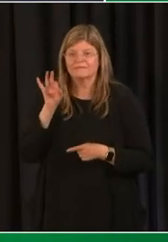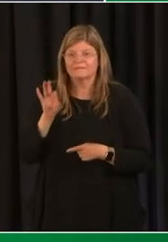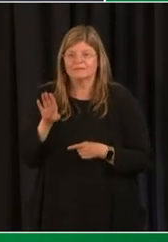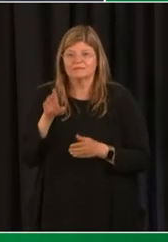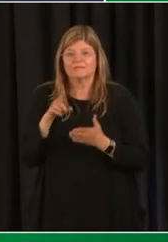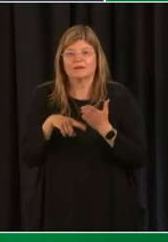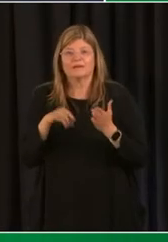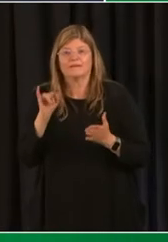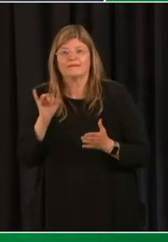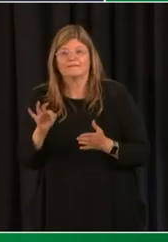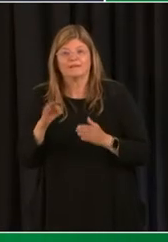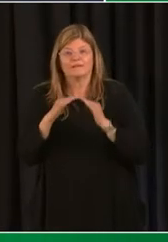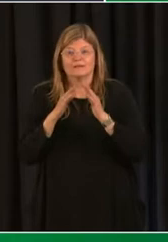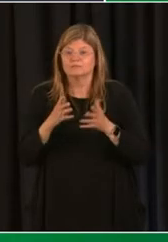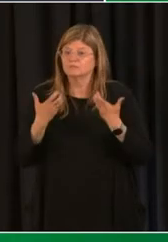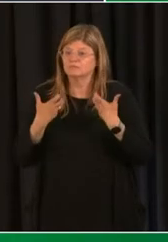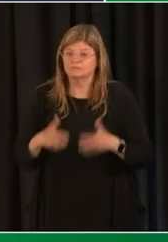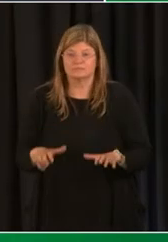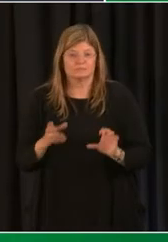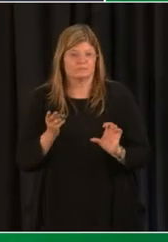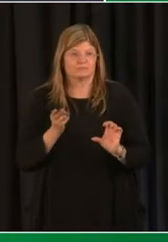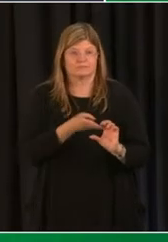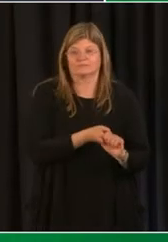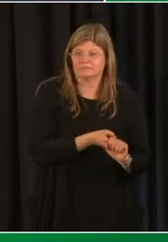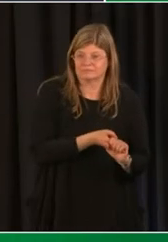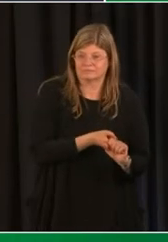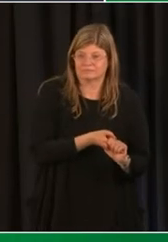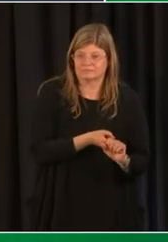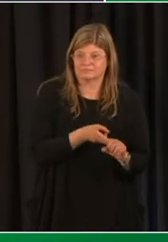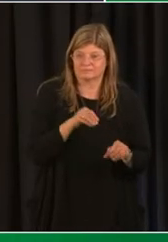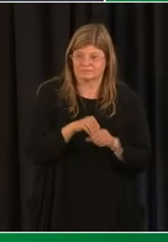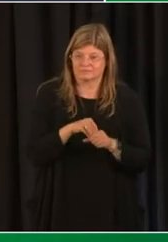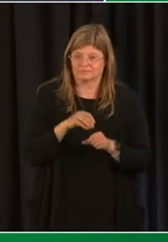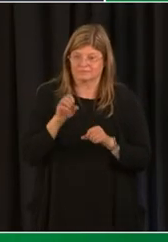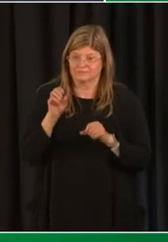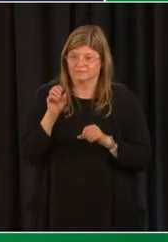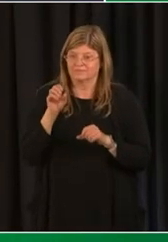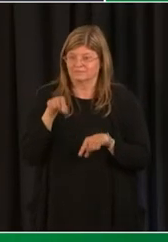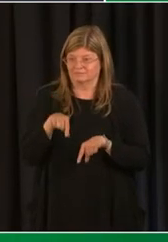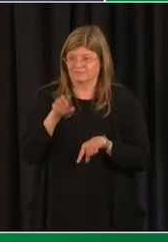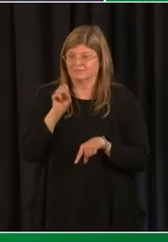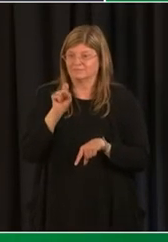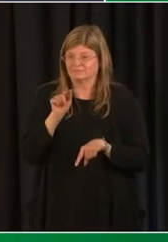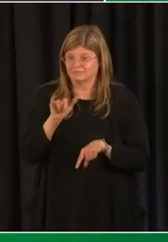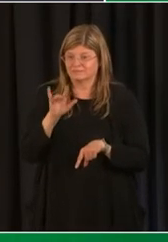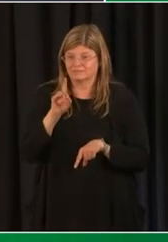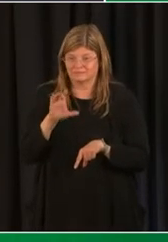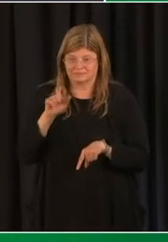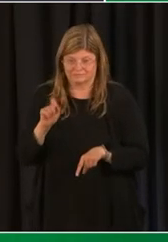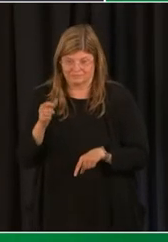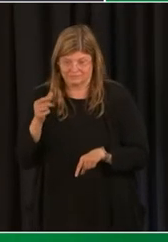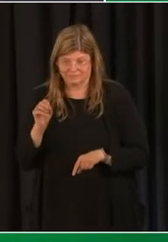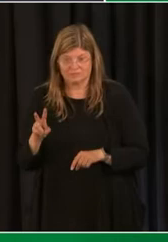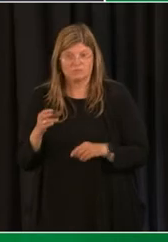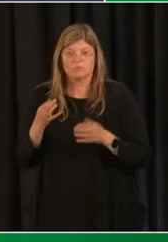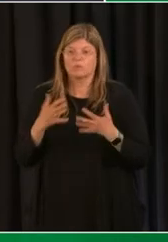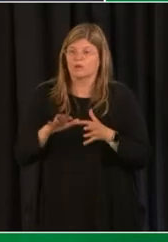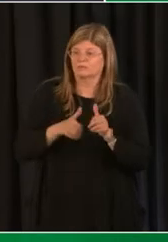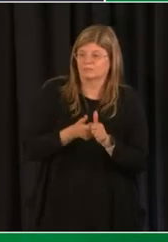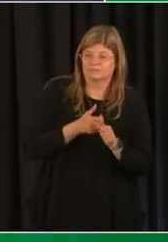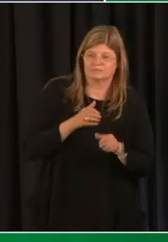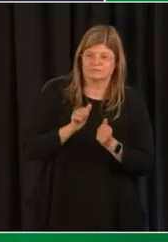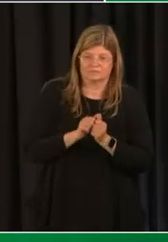if housing providers don't want to participate in Stay DC or in complying with the